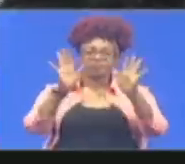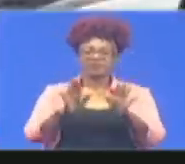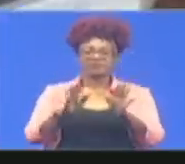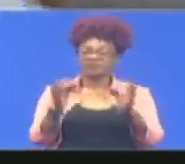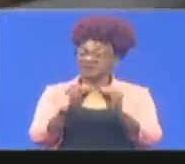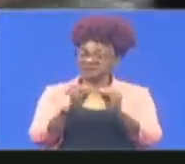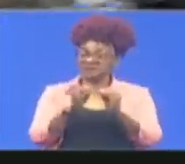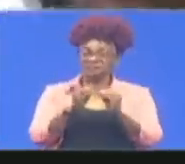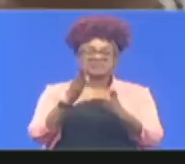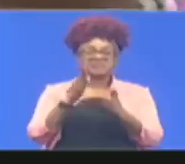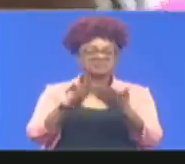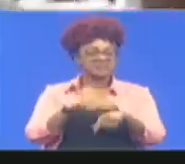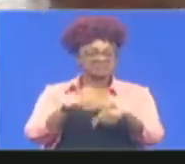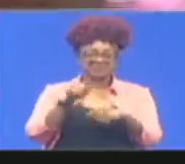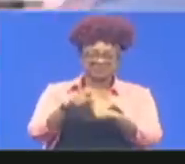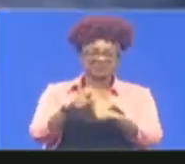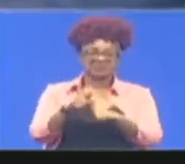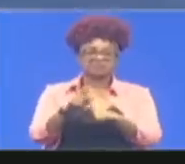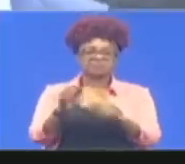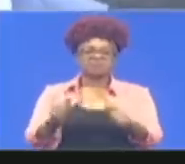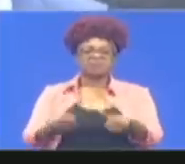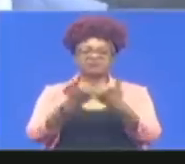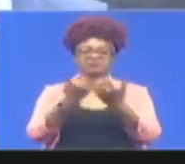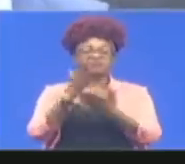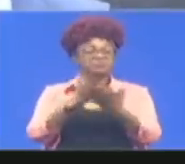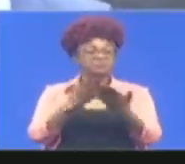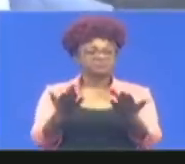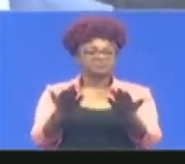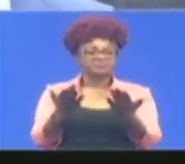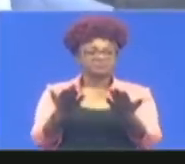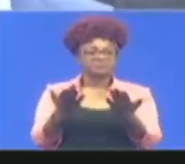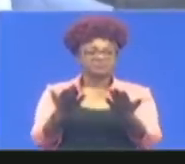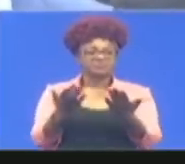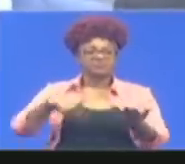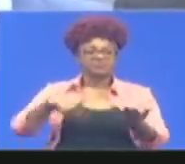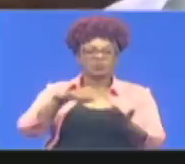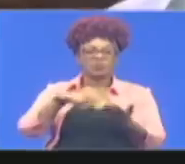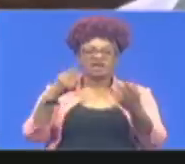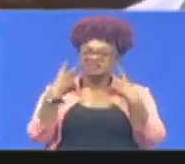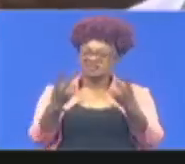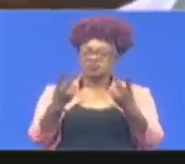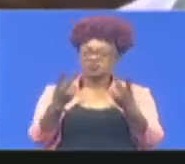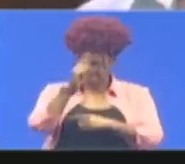is sometimes bought for 30 pieces of silver. We have seen today that you do not even respect church.